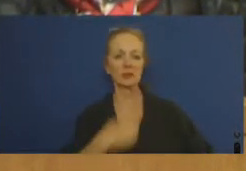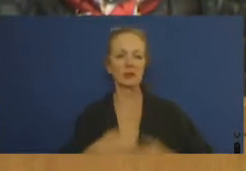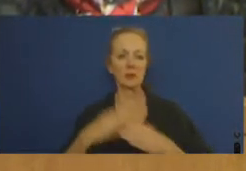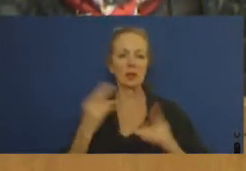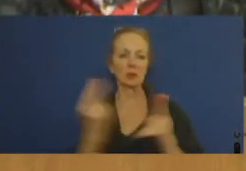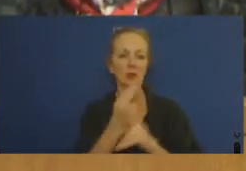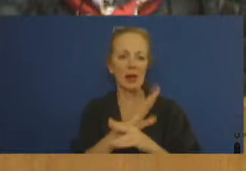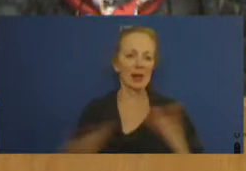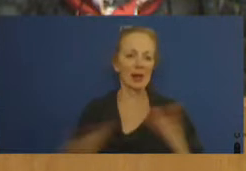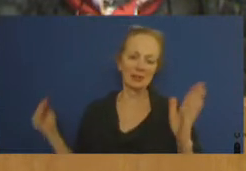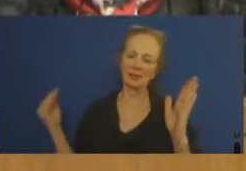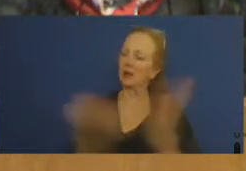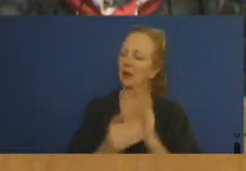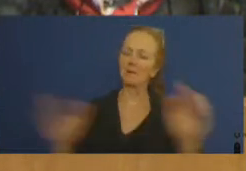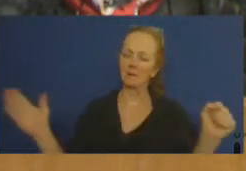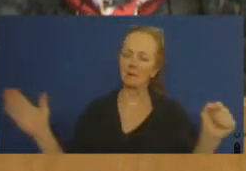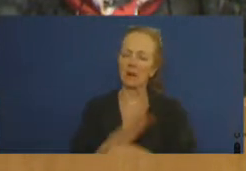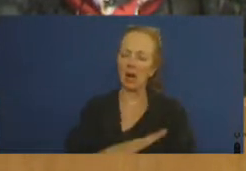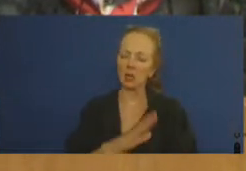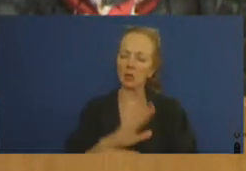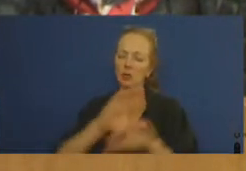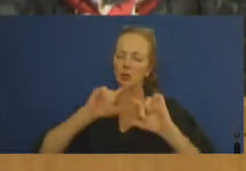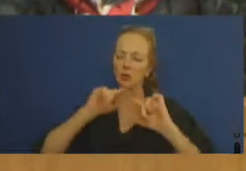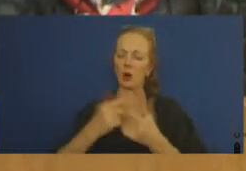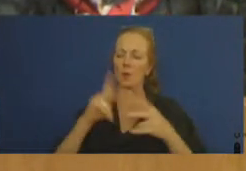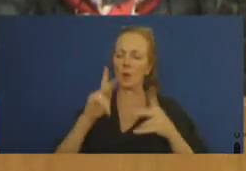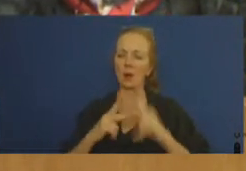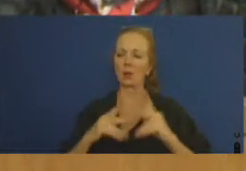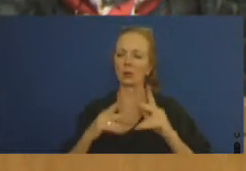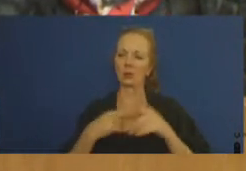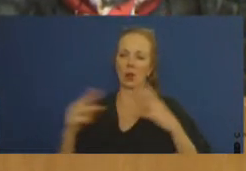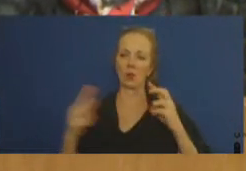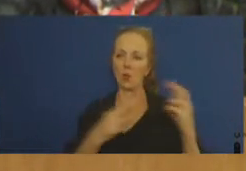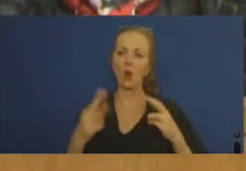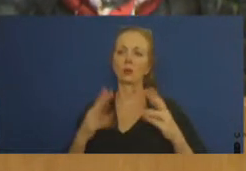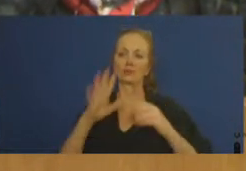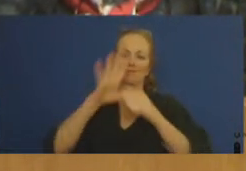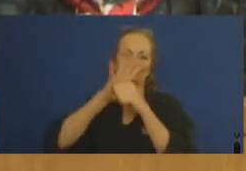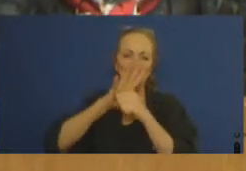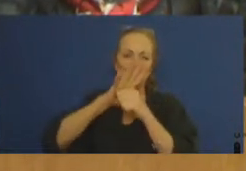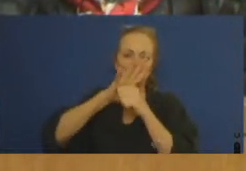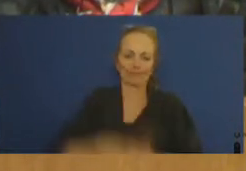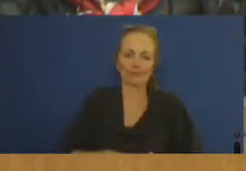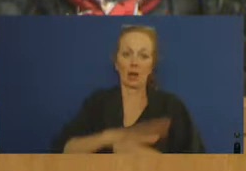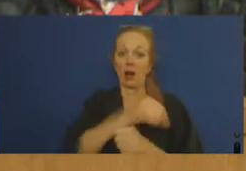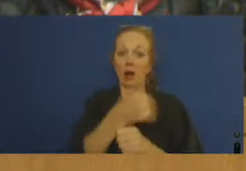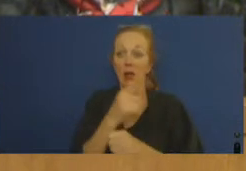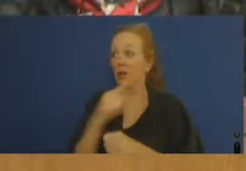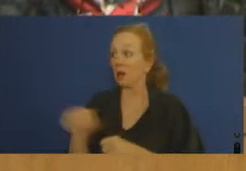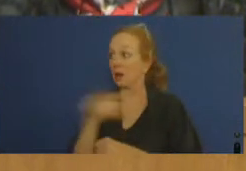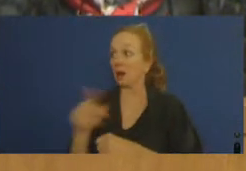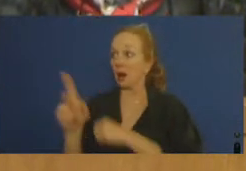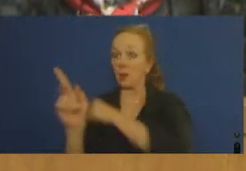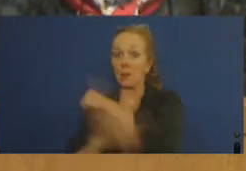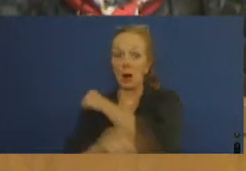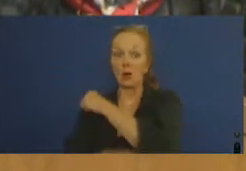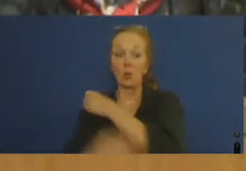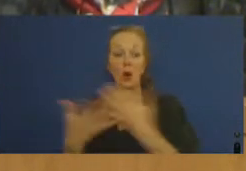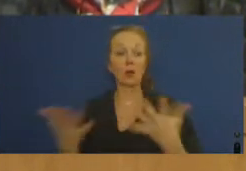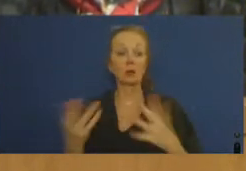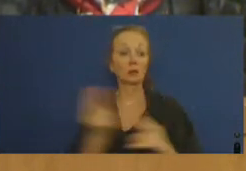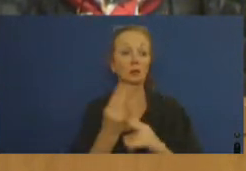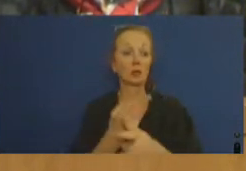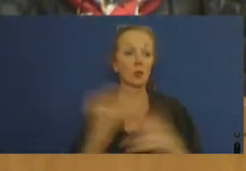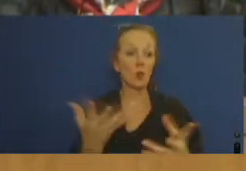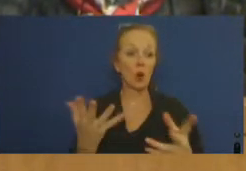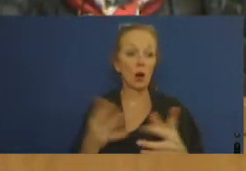entire population as a tool of war and oppression. Other forms of collective punishment are routinely used,